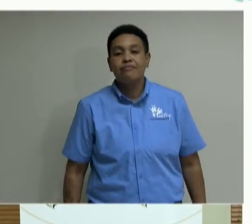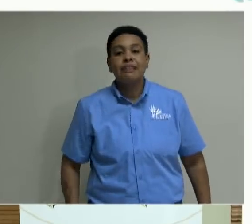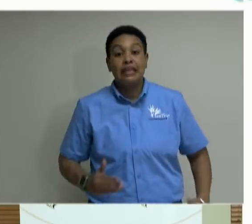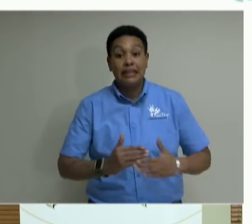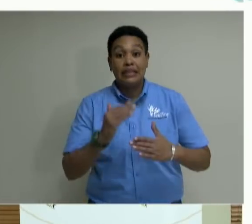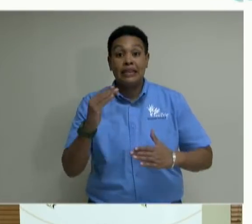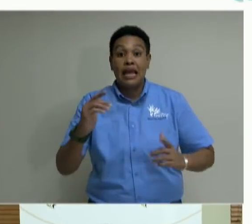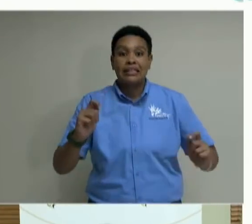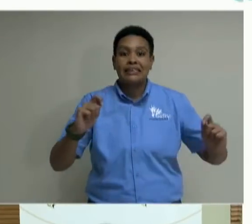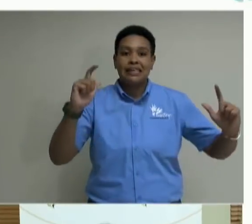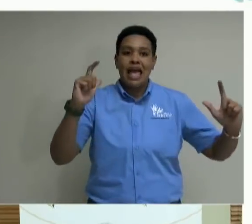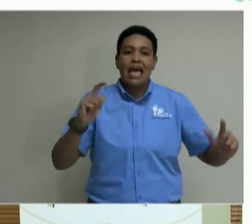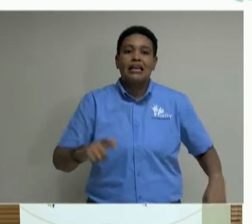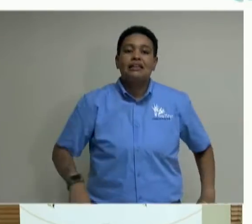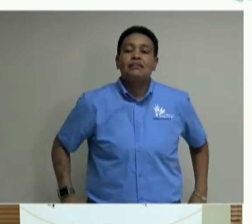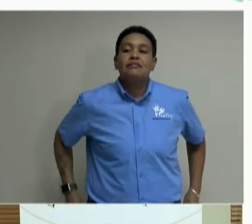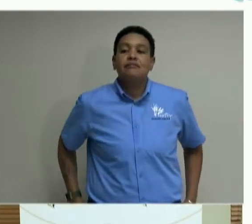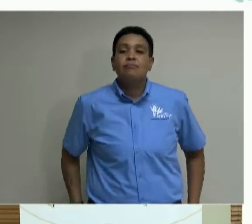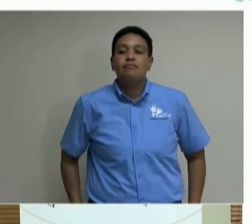Stephen.